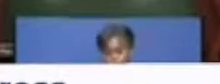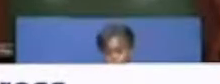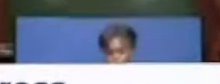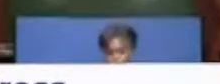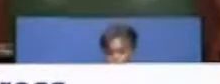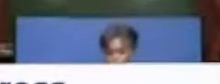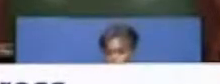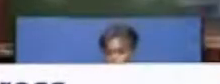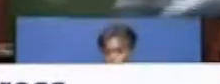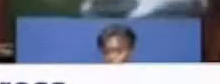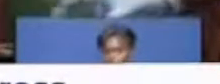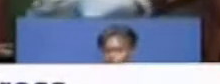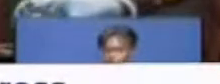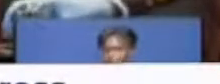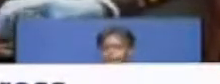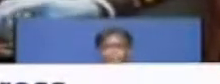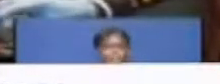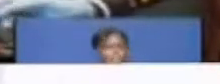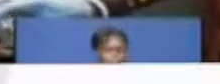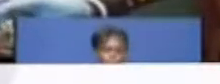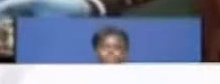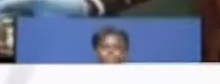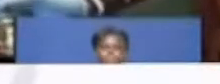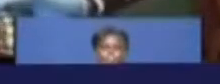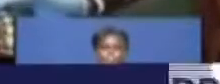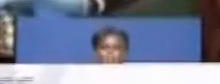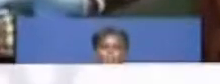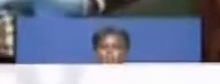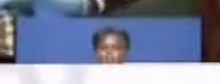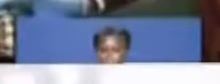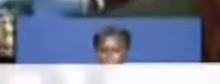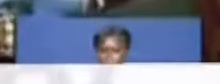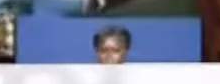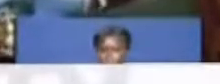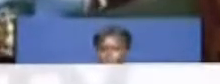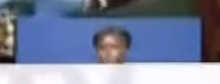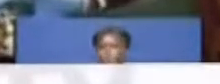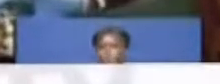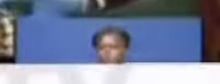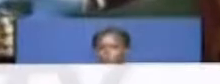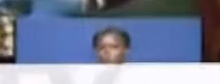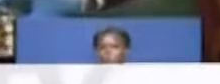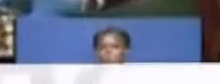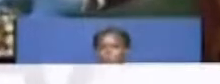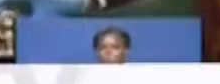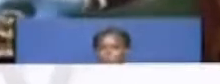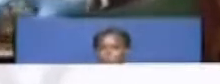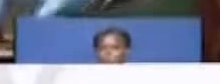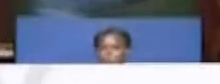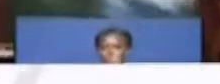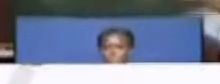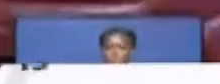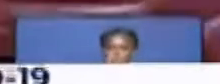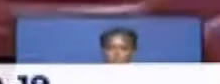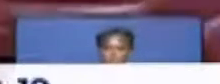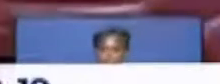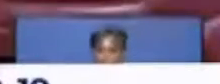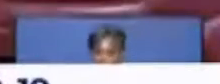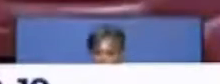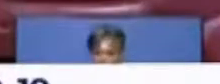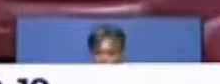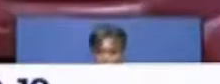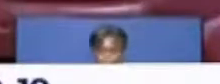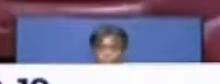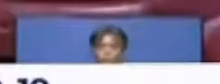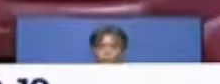at its highest level ever, as prescribed by the UN standard. Our